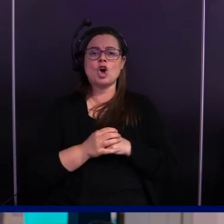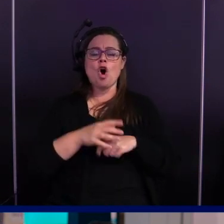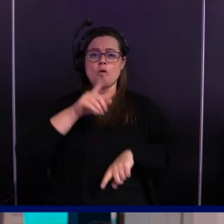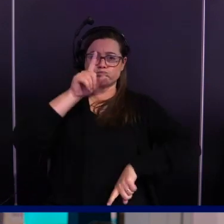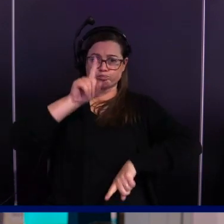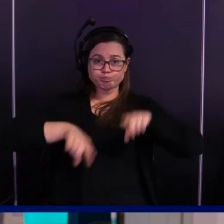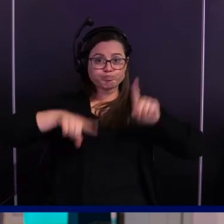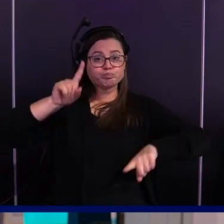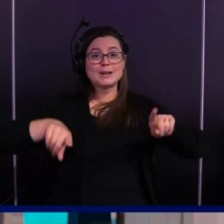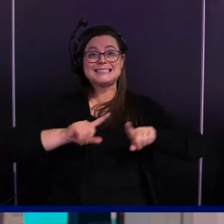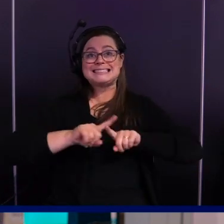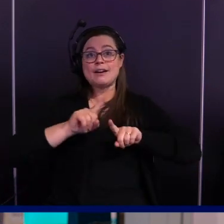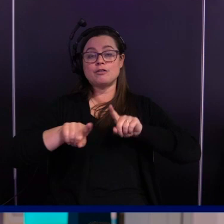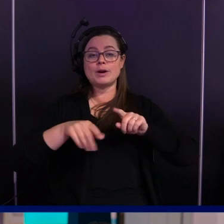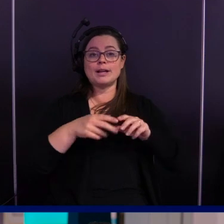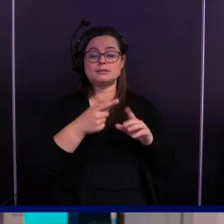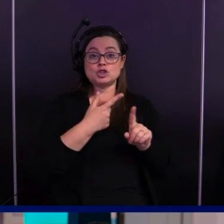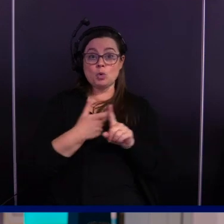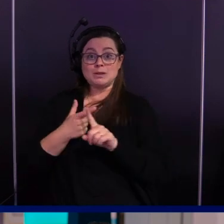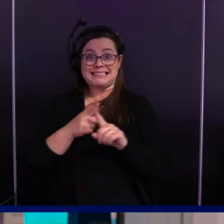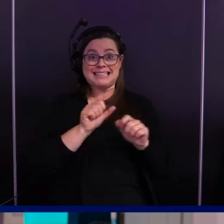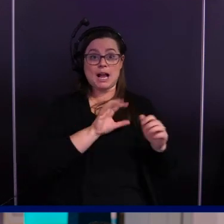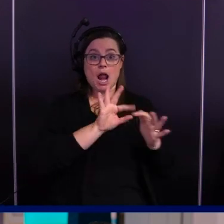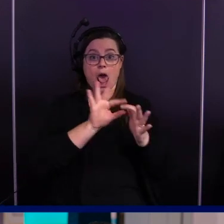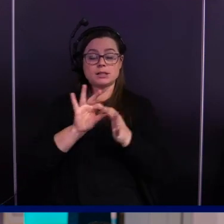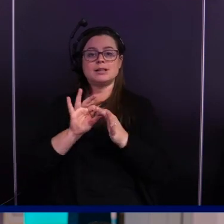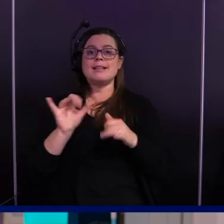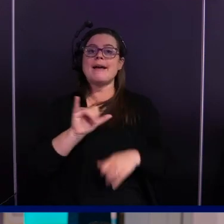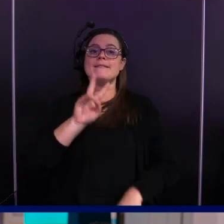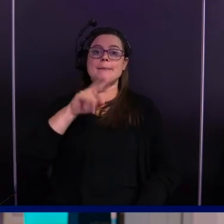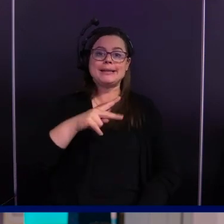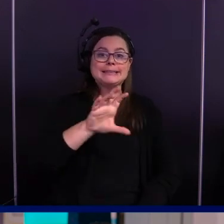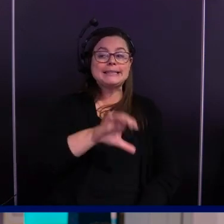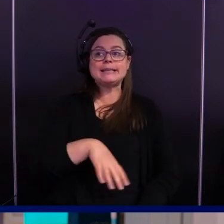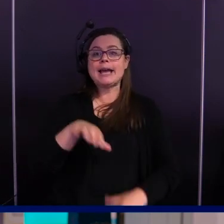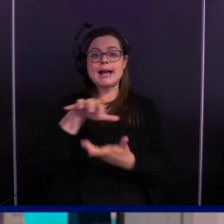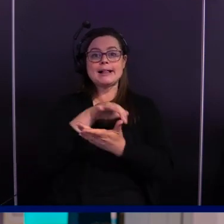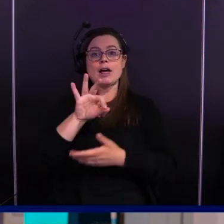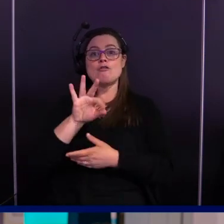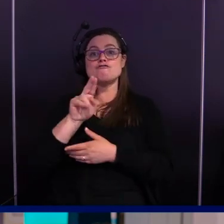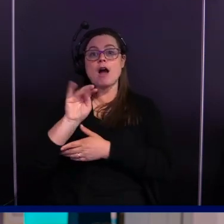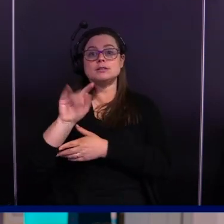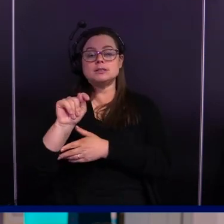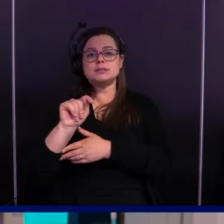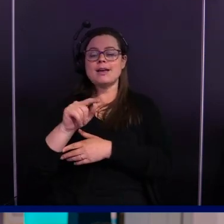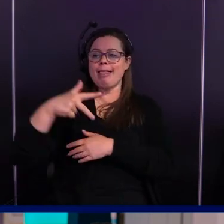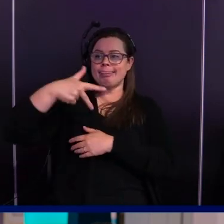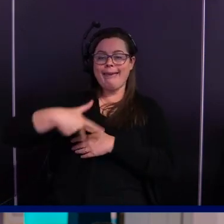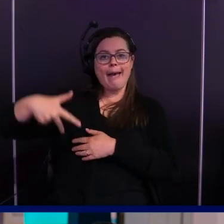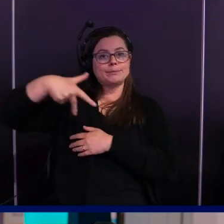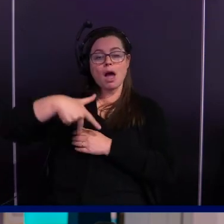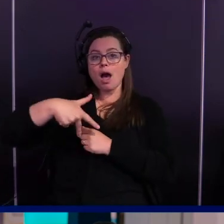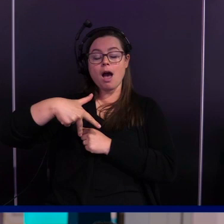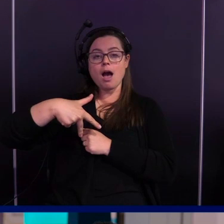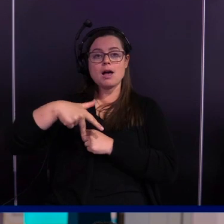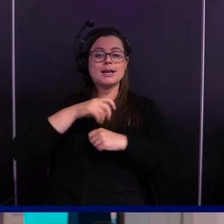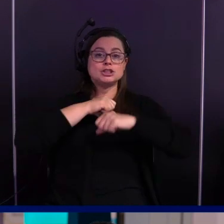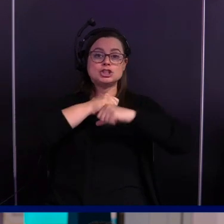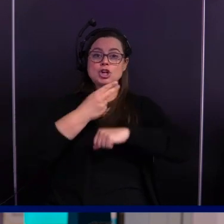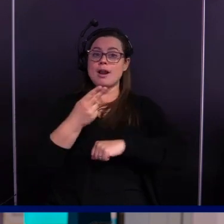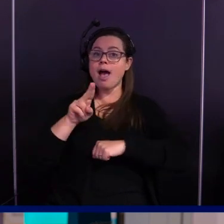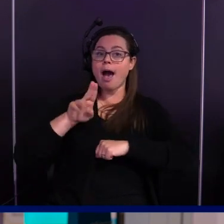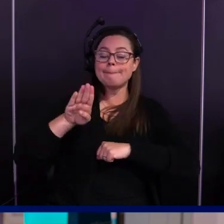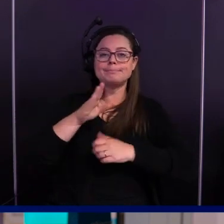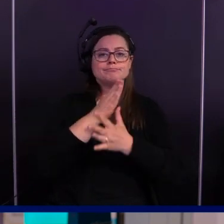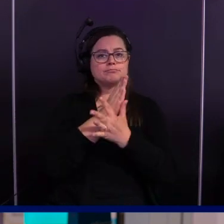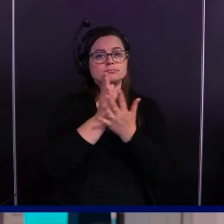log sources where you can connect it, like Amazon VPC, CloudFront, and then Lambda, and Security Hub, as